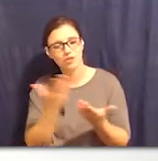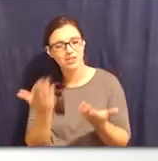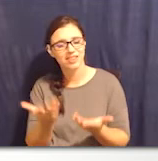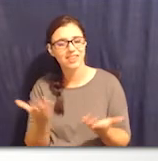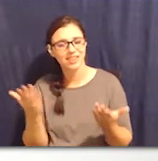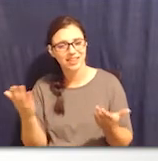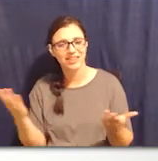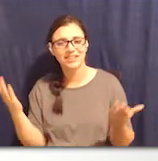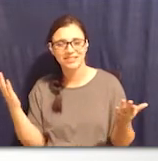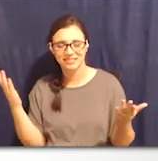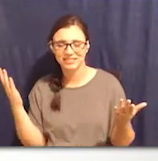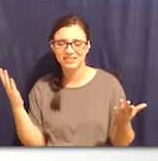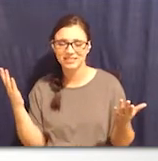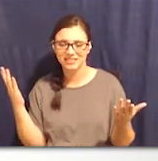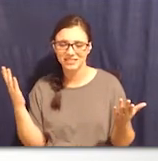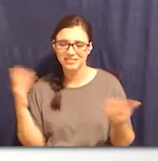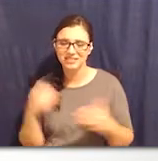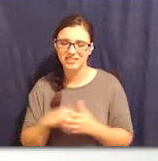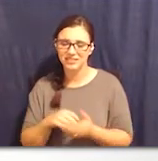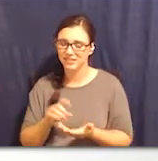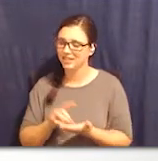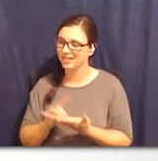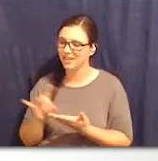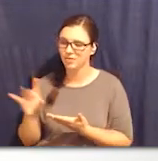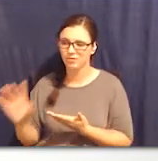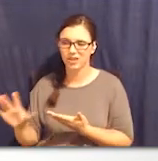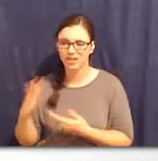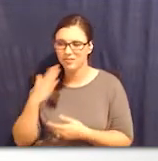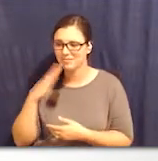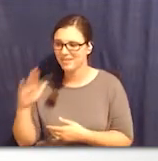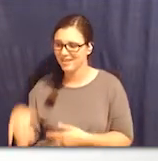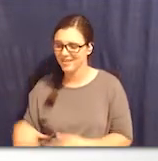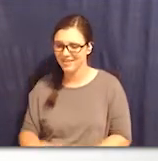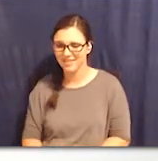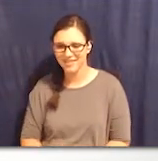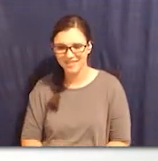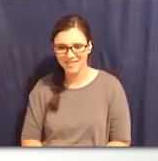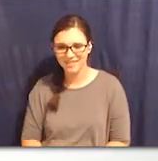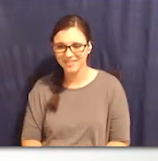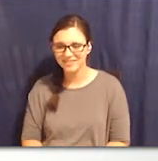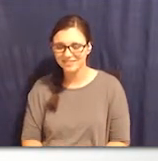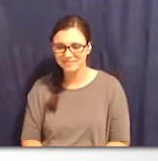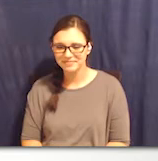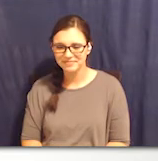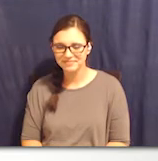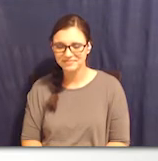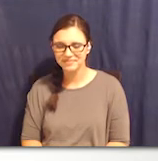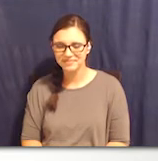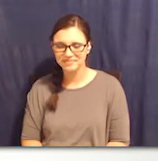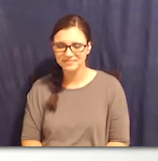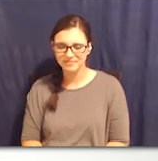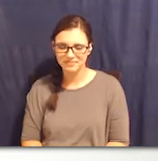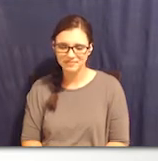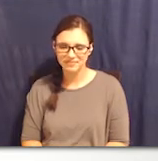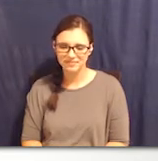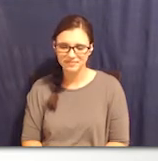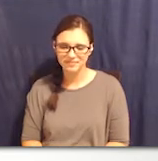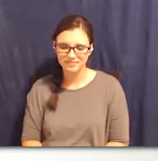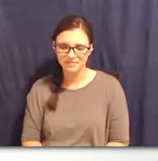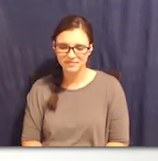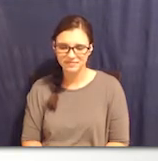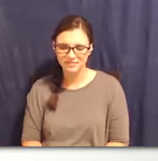Grab on to the good things, get rid of the bad.